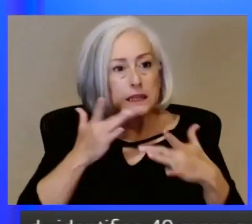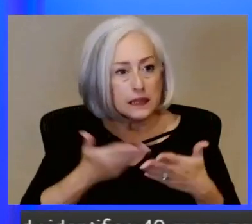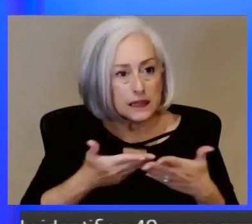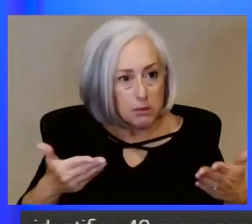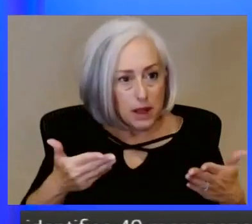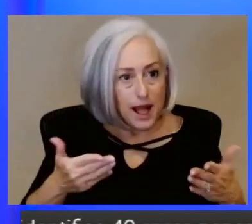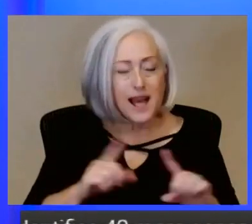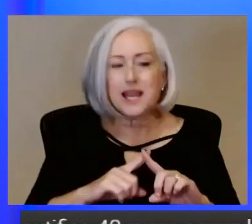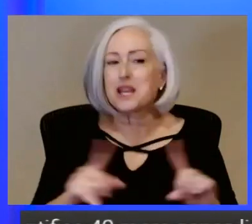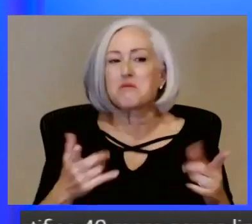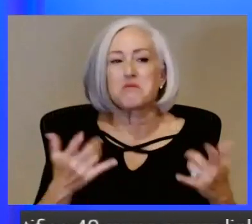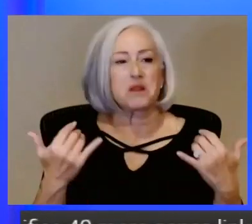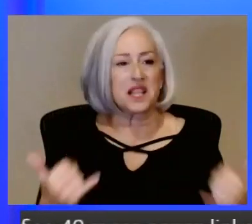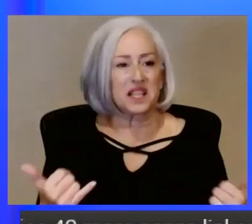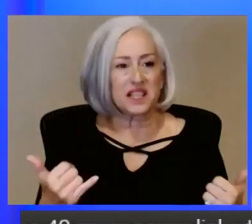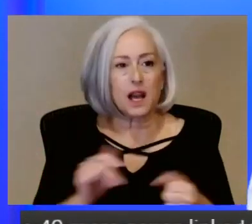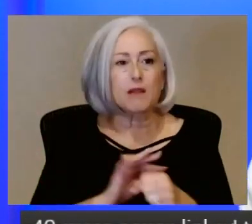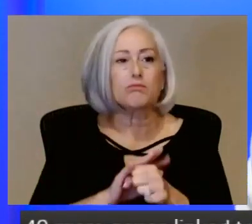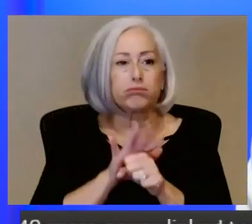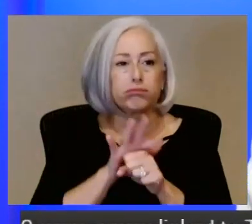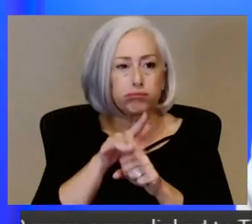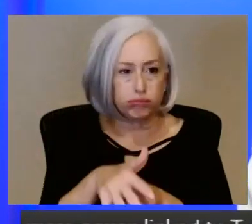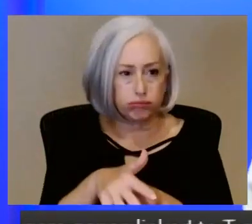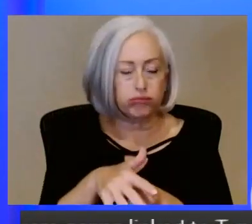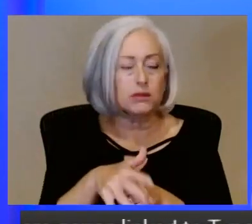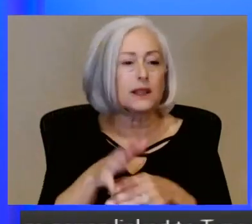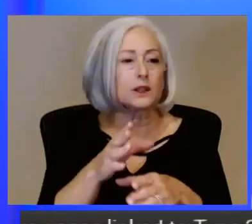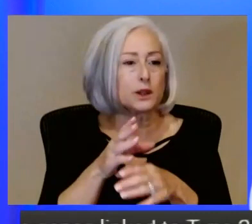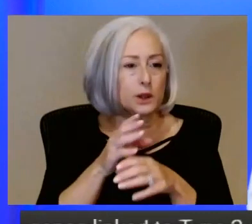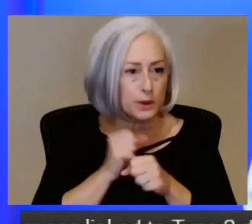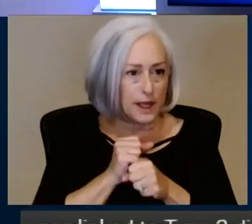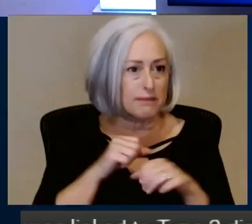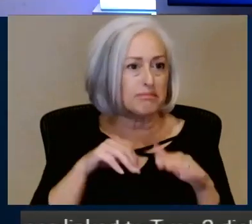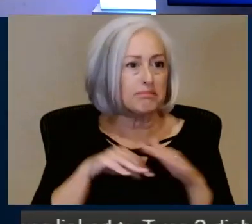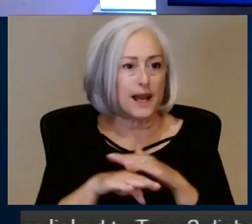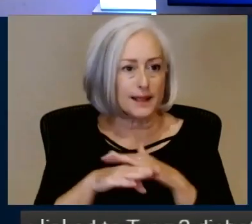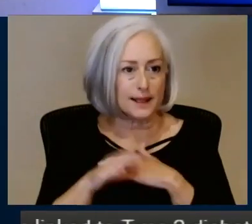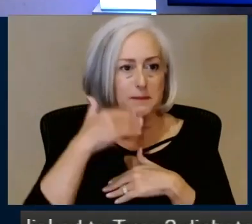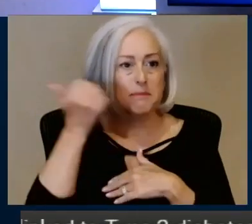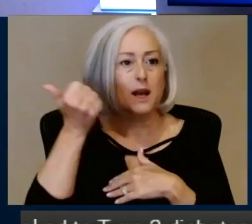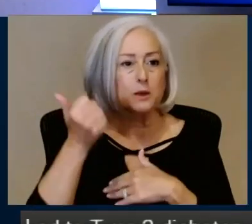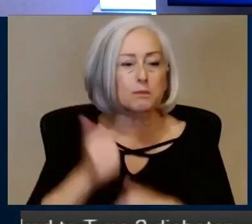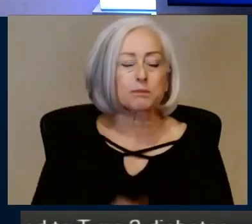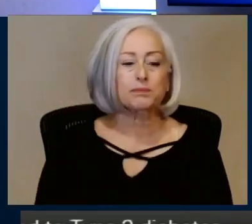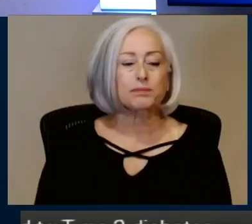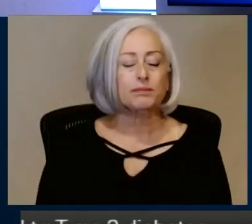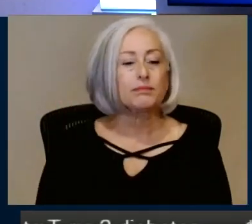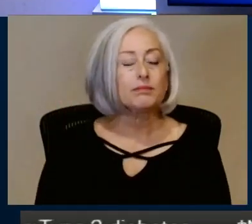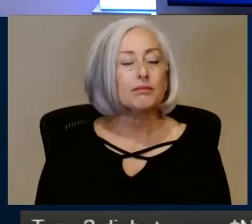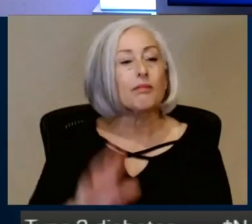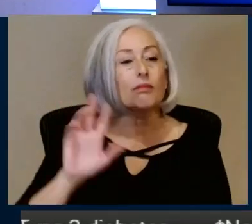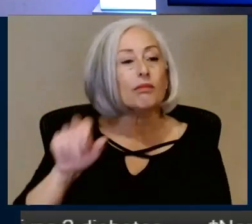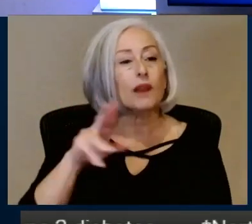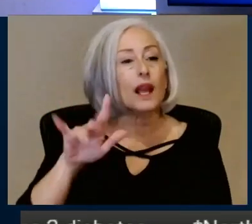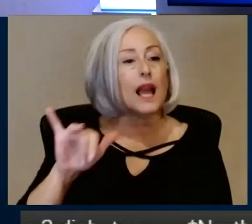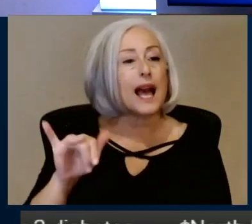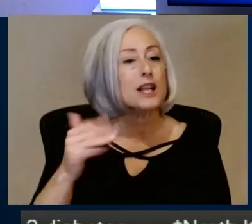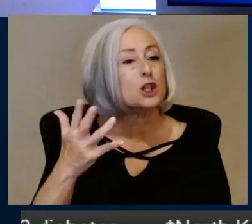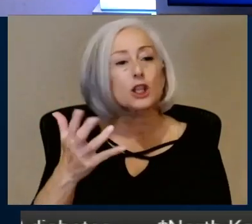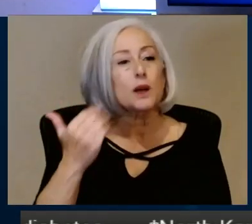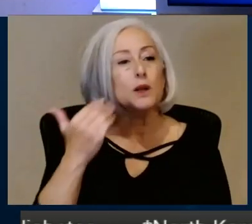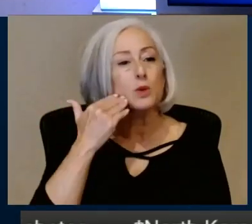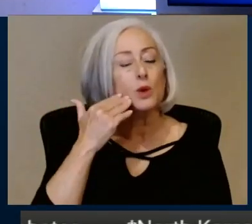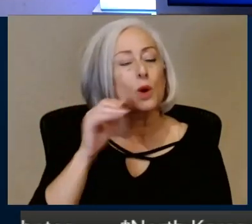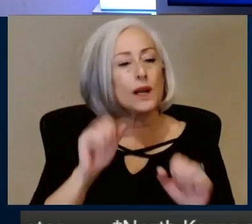the ability to get that, the access, is much greater. All right, couple more questions. Ashley is asking, can you review what the guidelines are